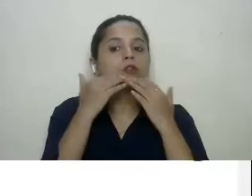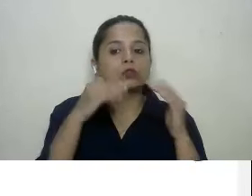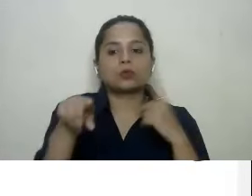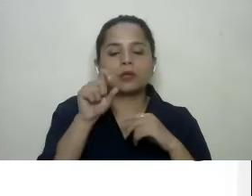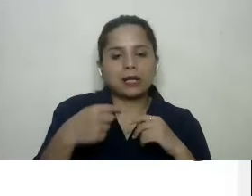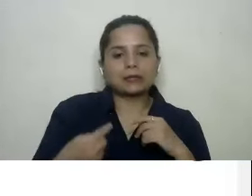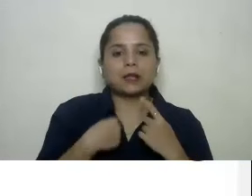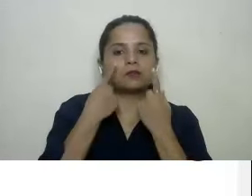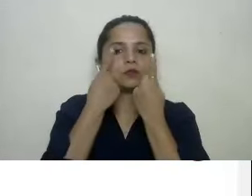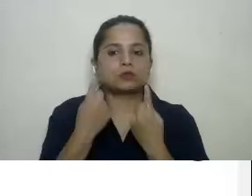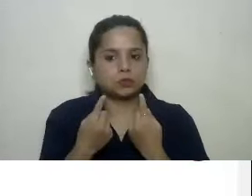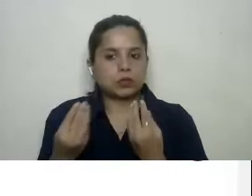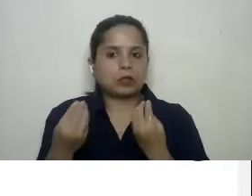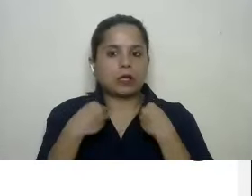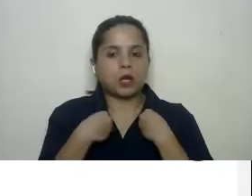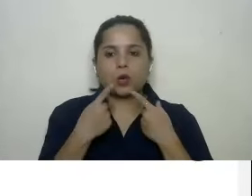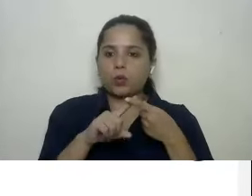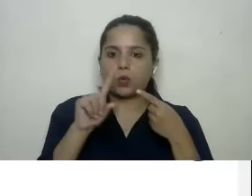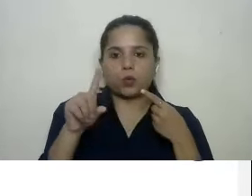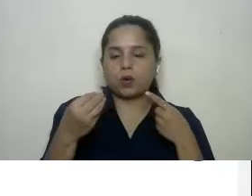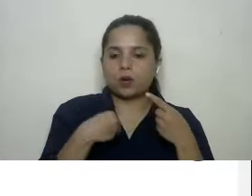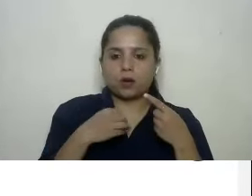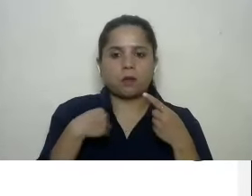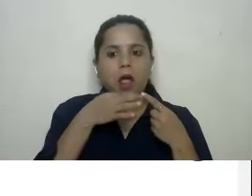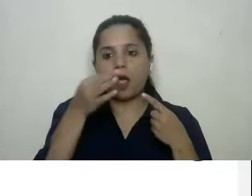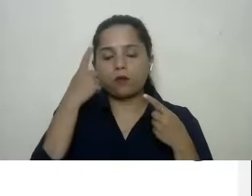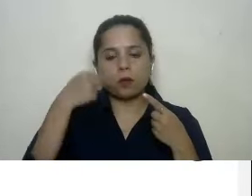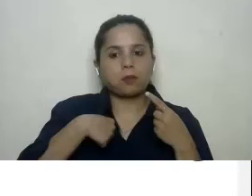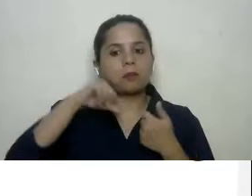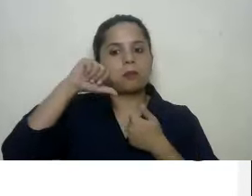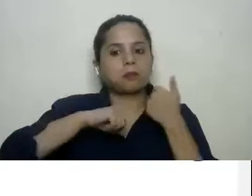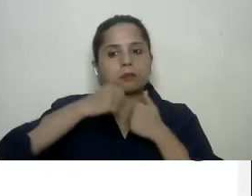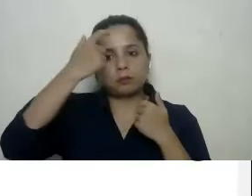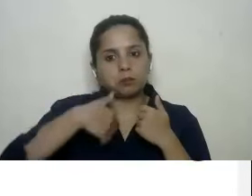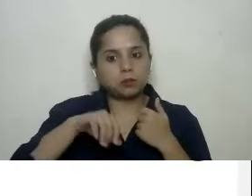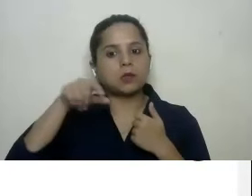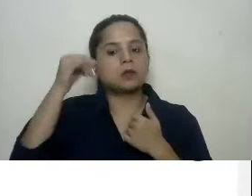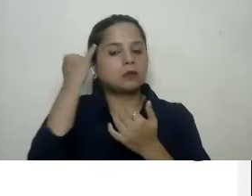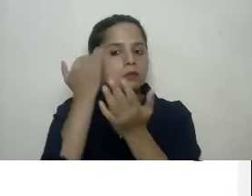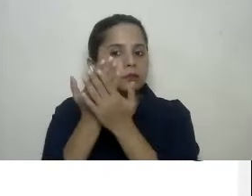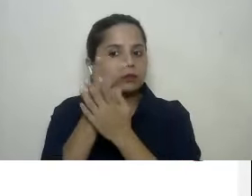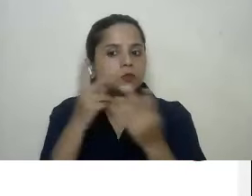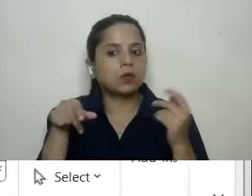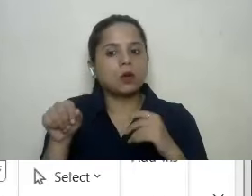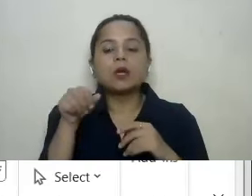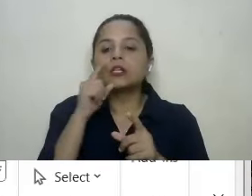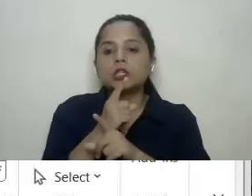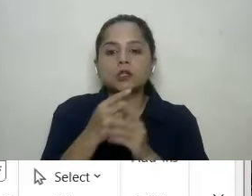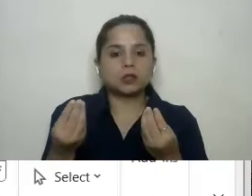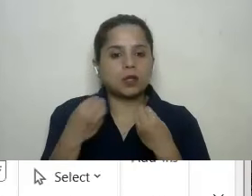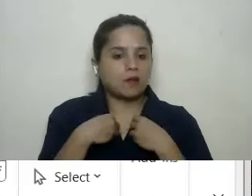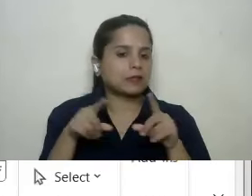self-assess, and it has given me one. I asked it for some personalized feedback suggestions for teachers and a teacher's rubric. It has given me that as